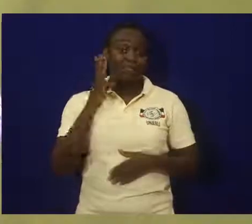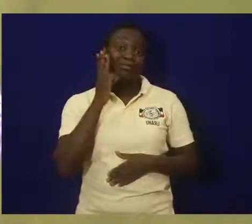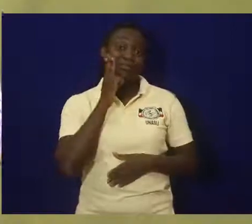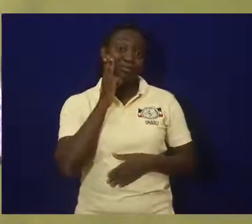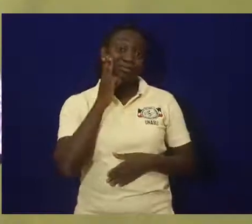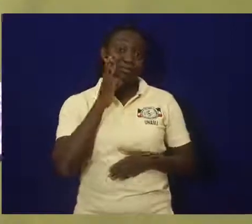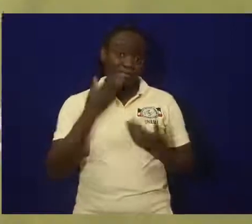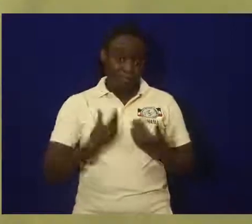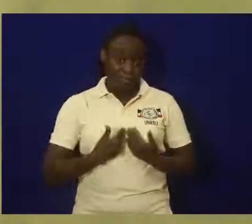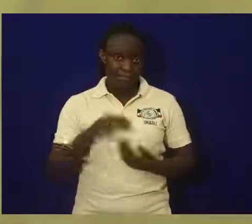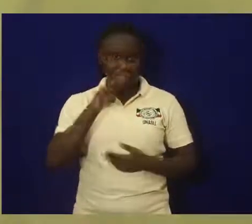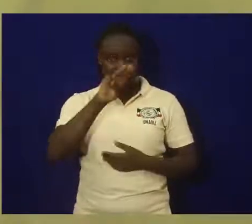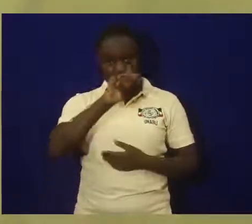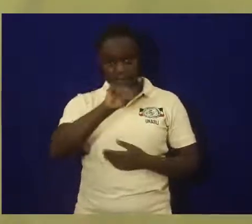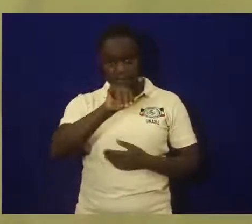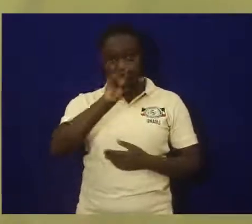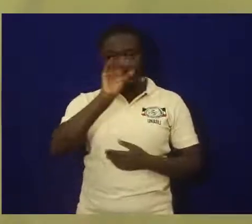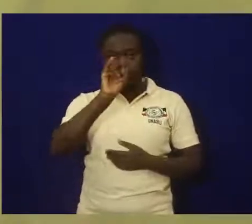I'm together with my colleague,